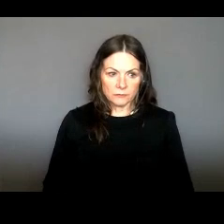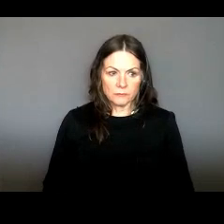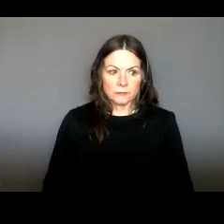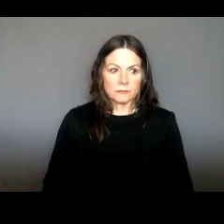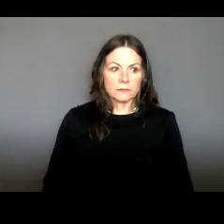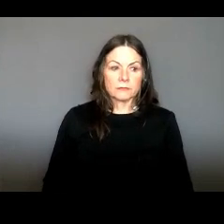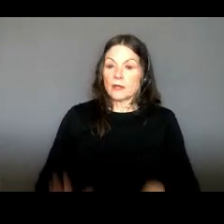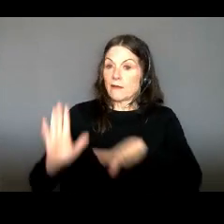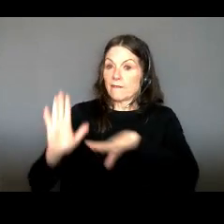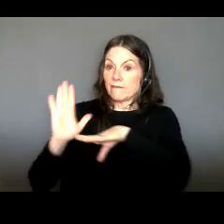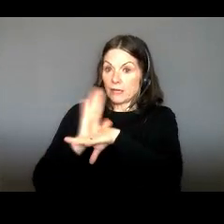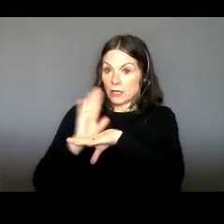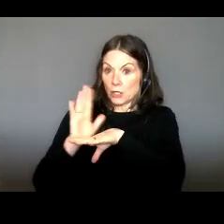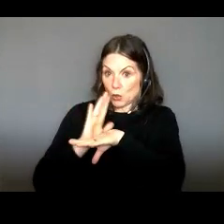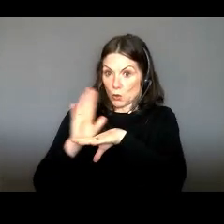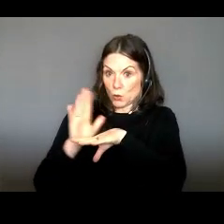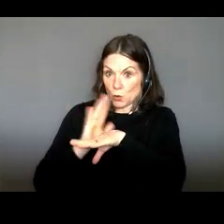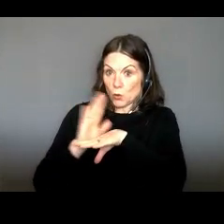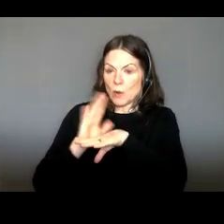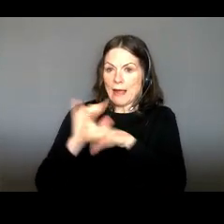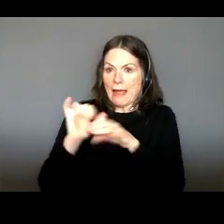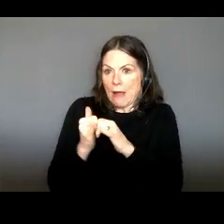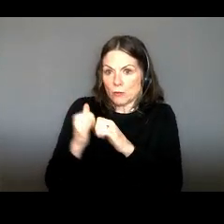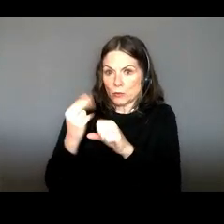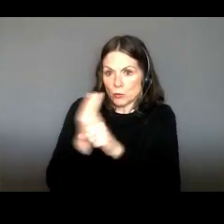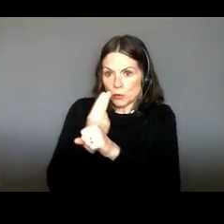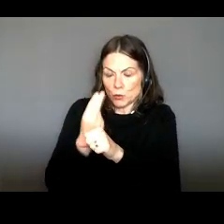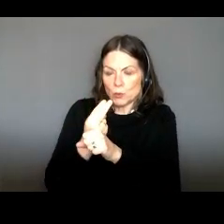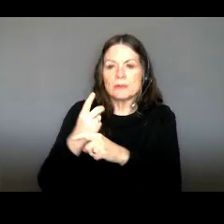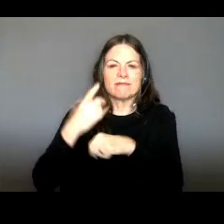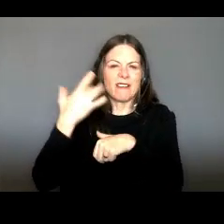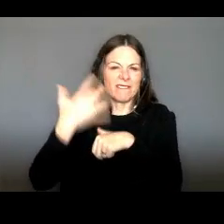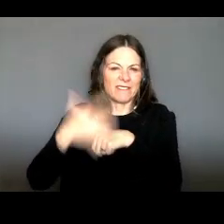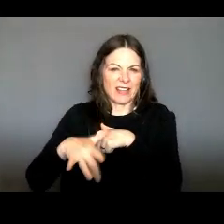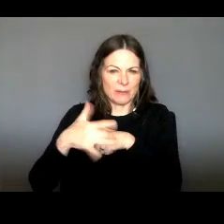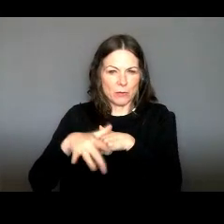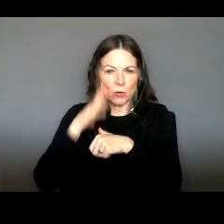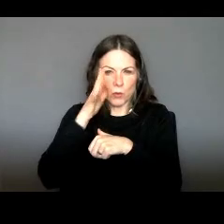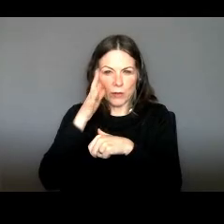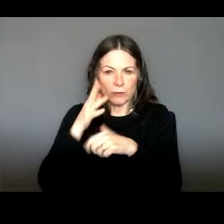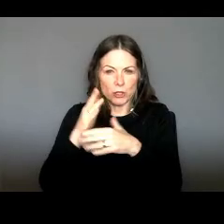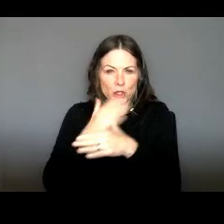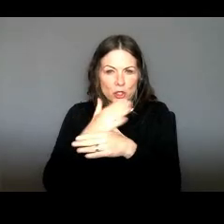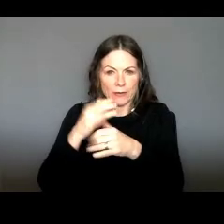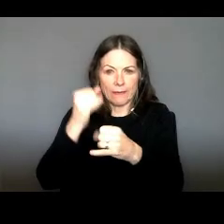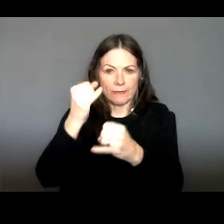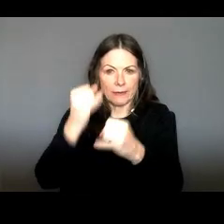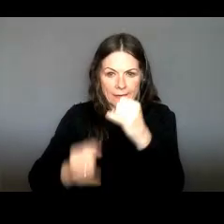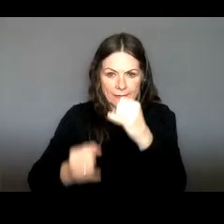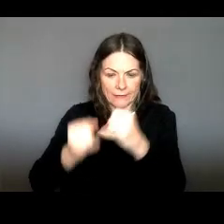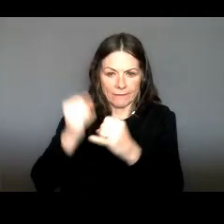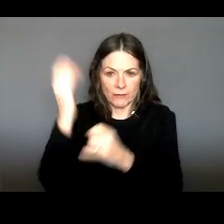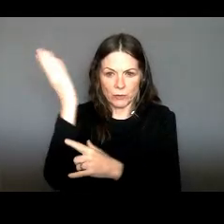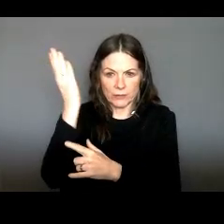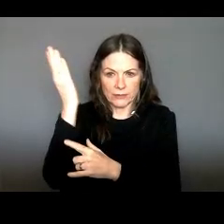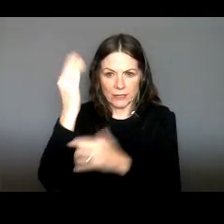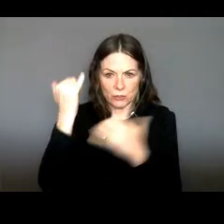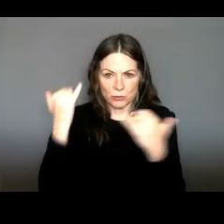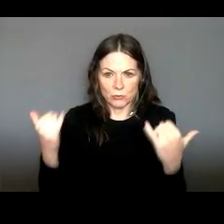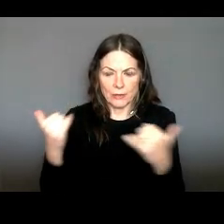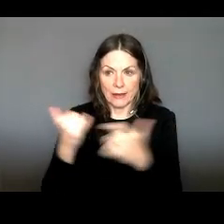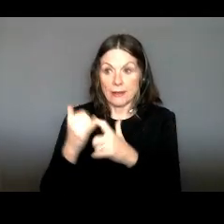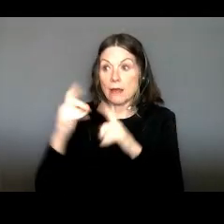to navigate it is also available and will be shared in the resources with you after the presentation, as well as the recording of